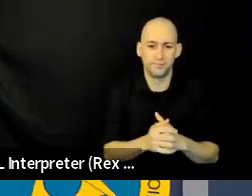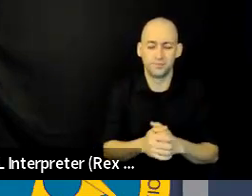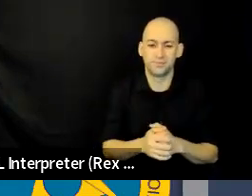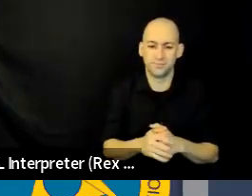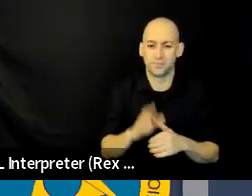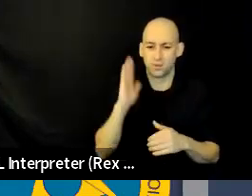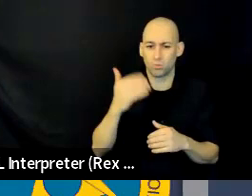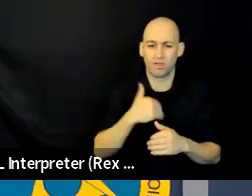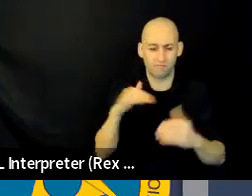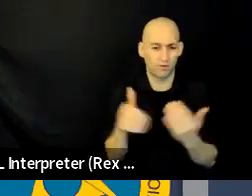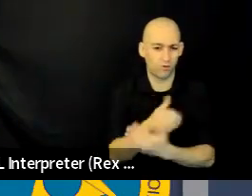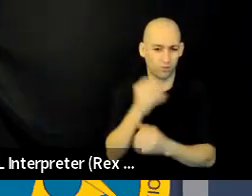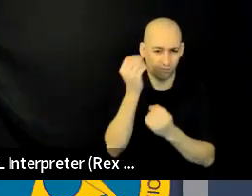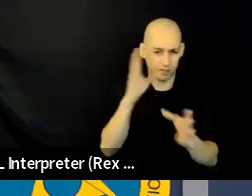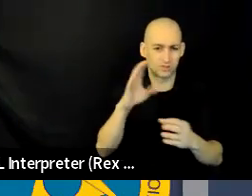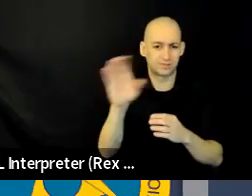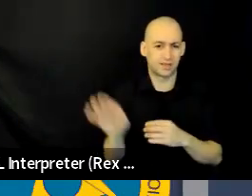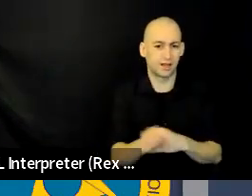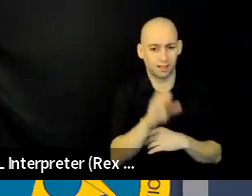update cycle as it relates to